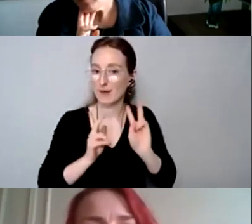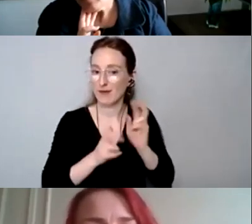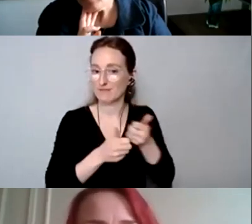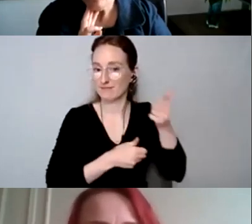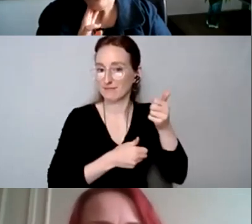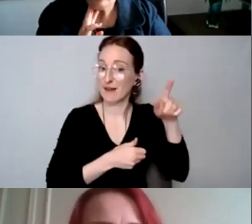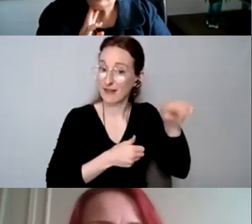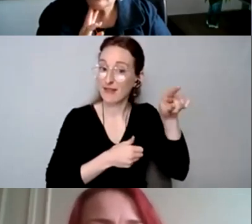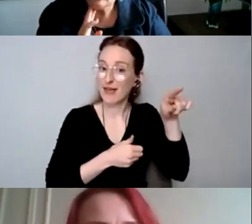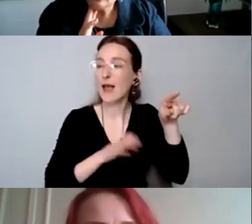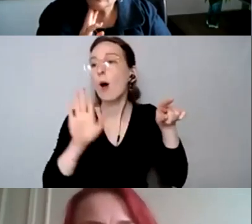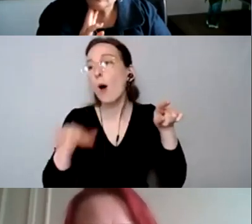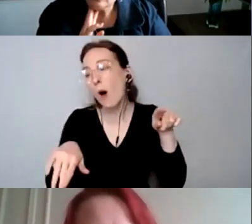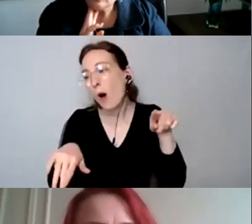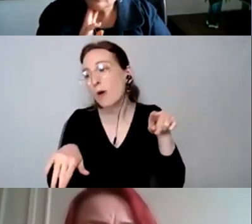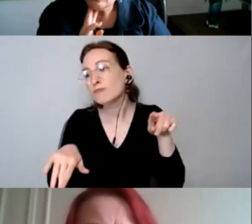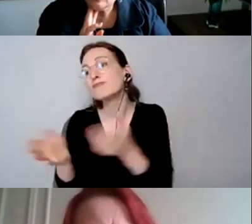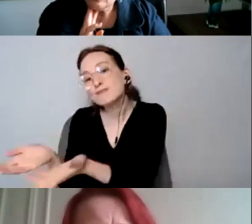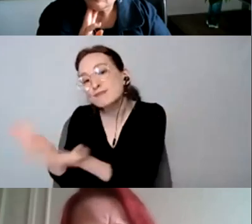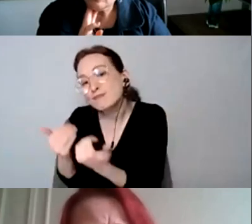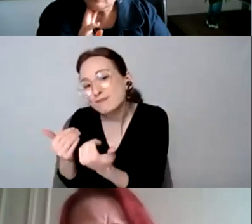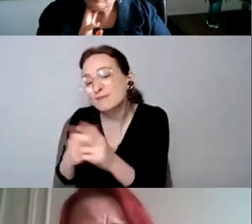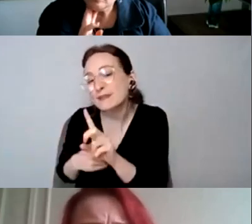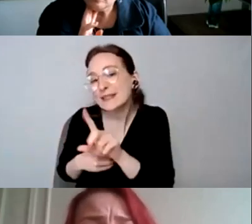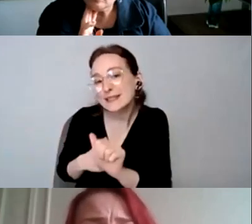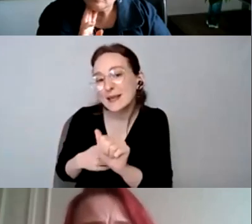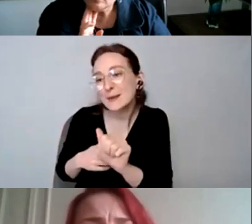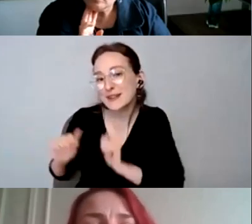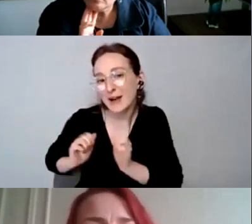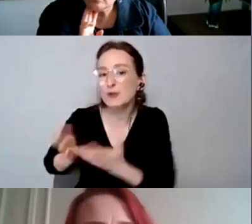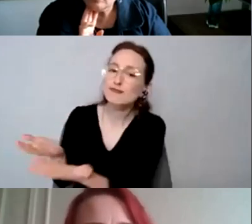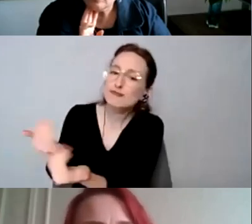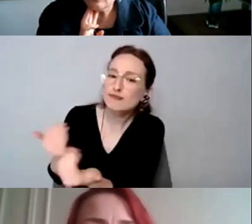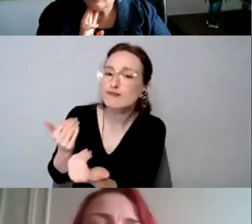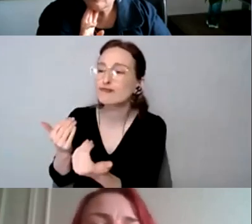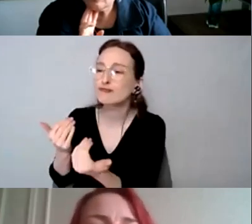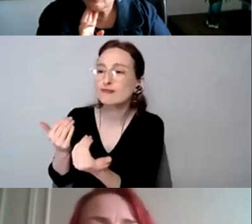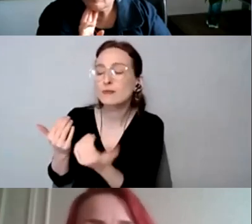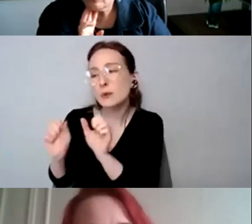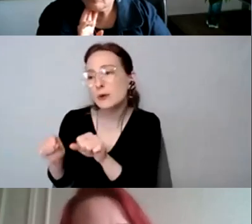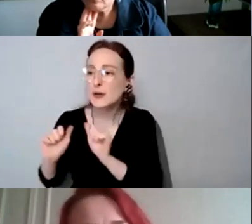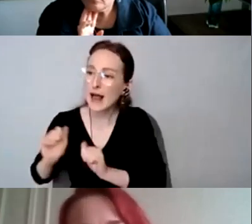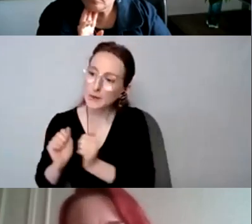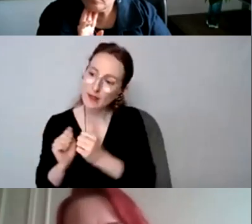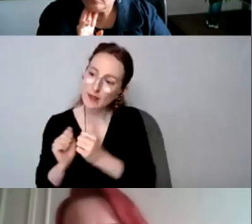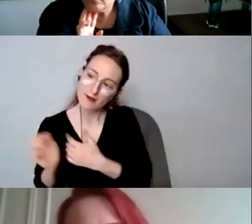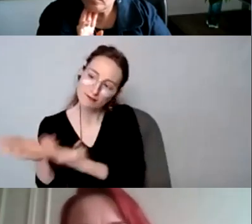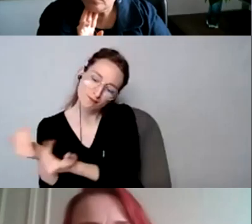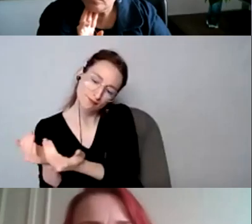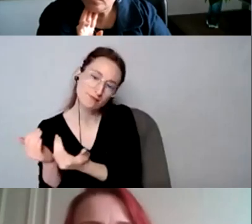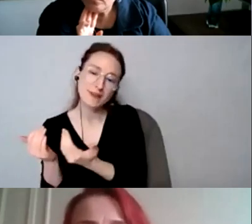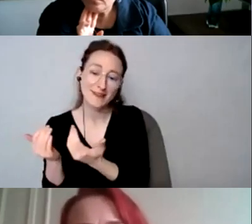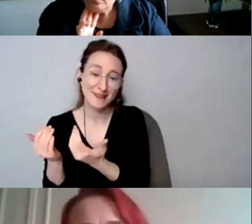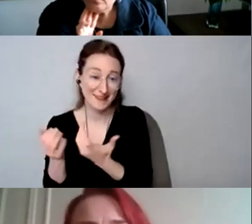invite disabled actors into the, kind of the secondary roles, right? When, again, if that's an, like an